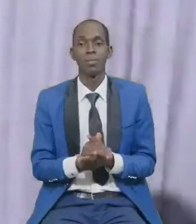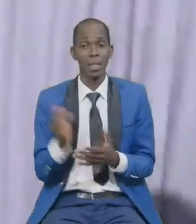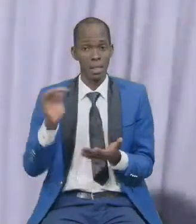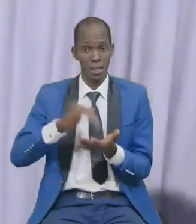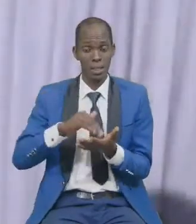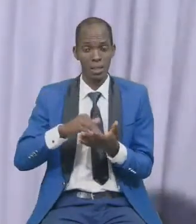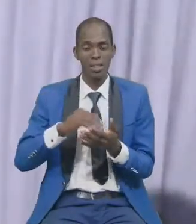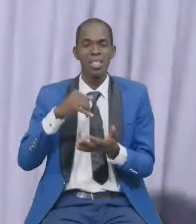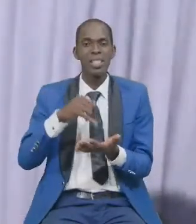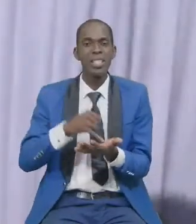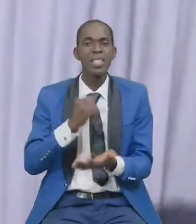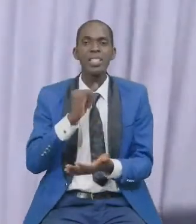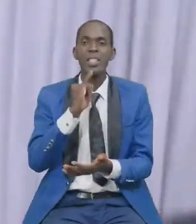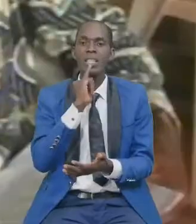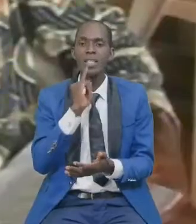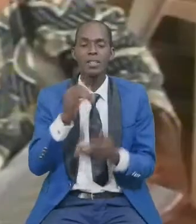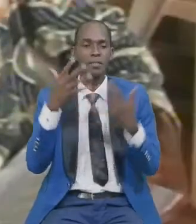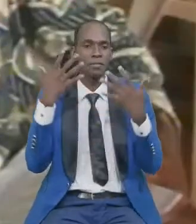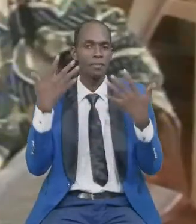Finally say that.